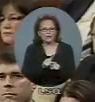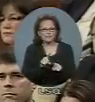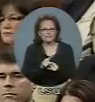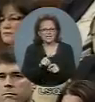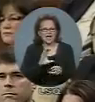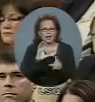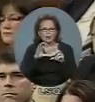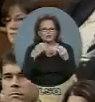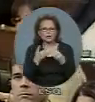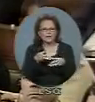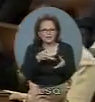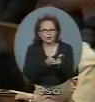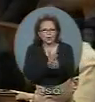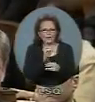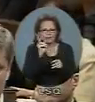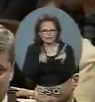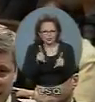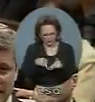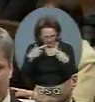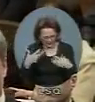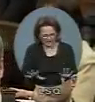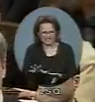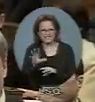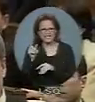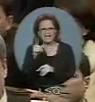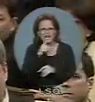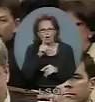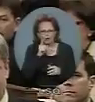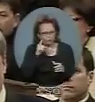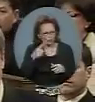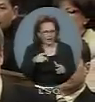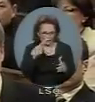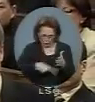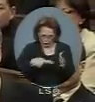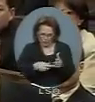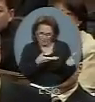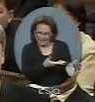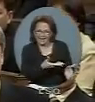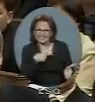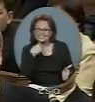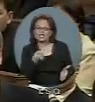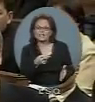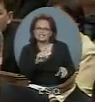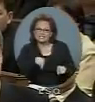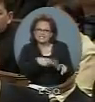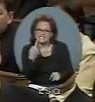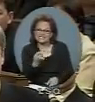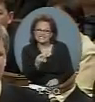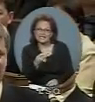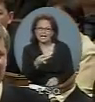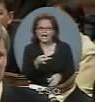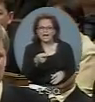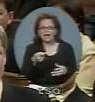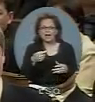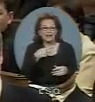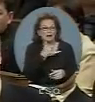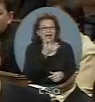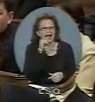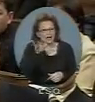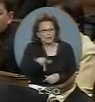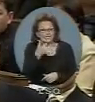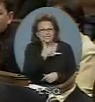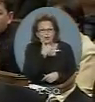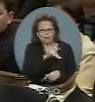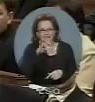these matters. The only person wrong is the deputy leader when he made allegations that we could not get access and nobody could get access